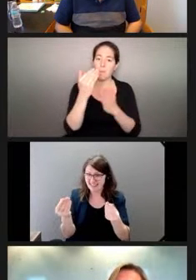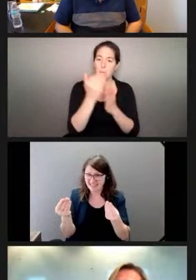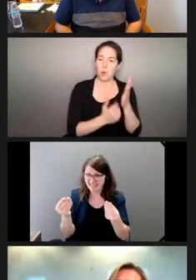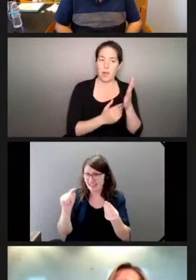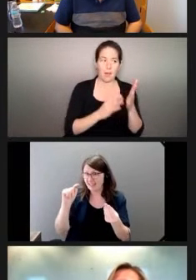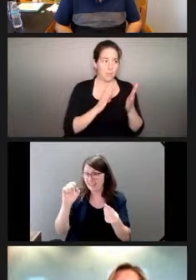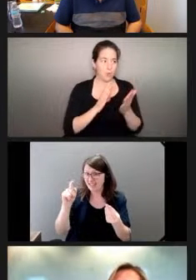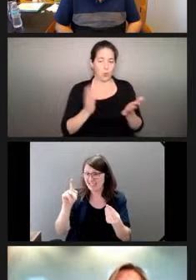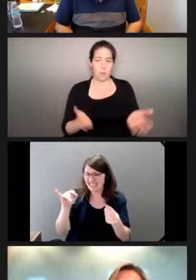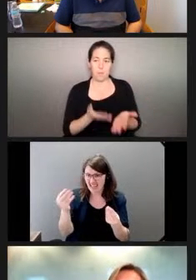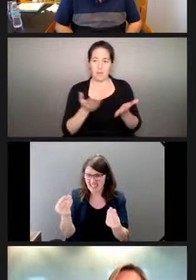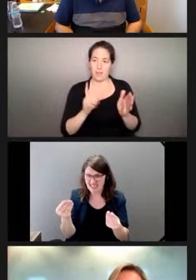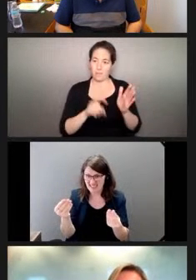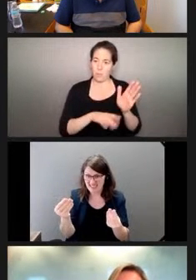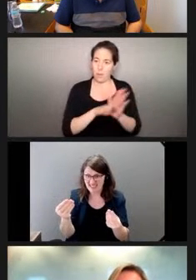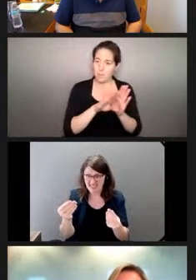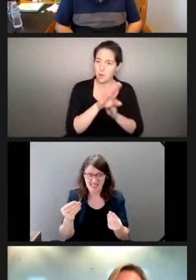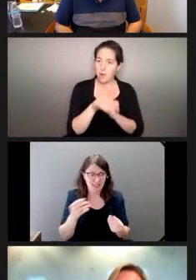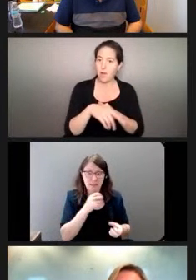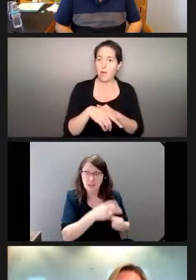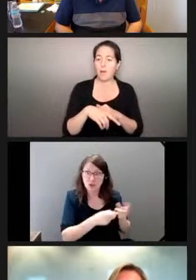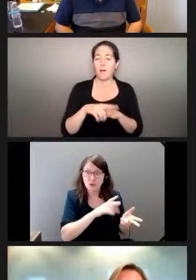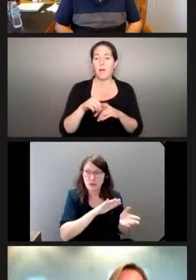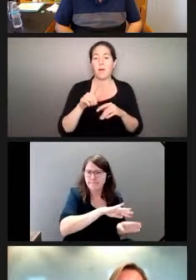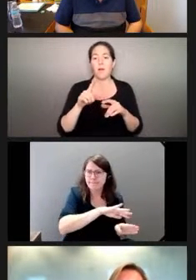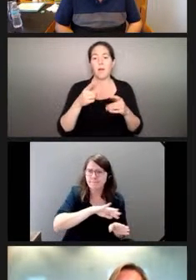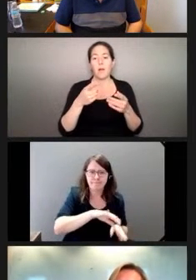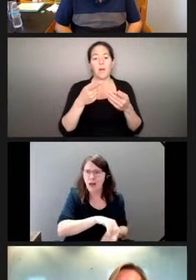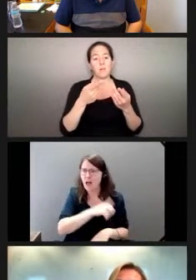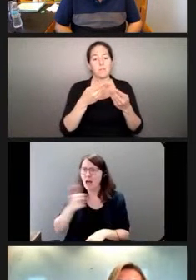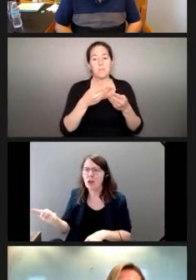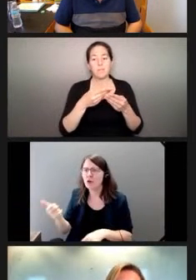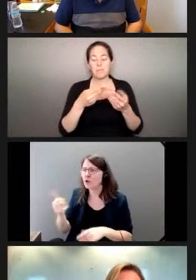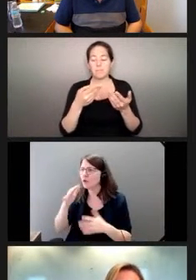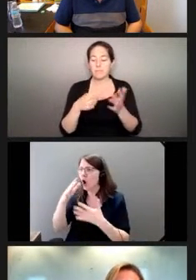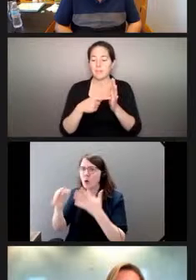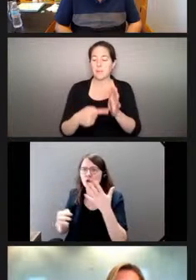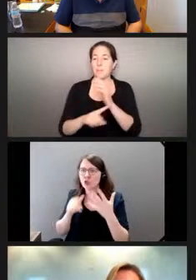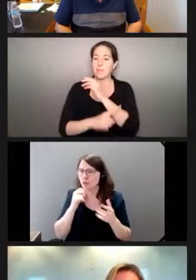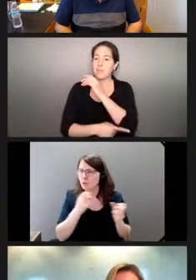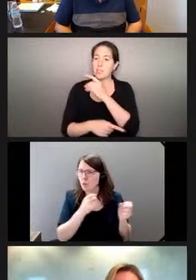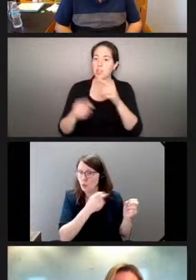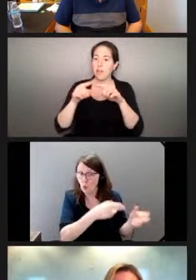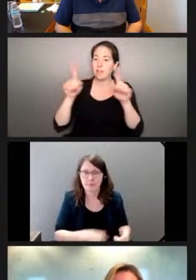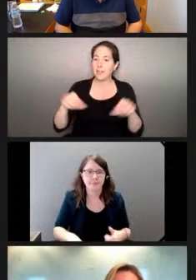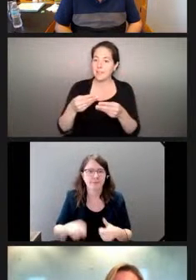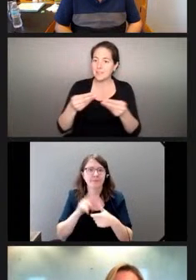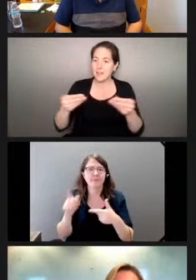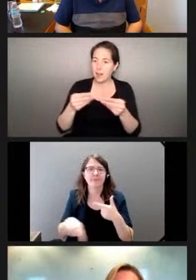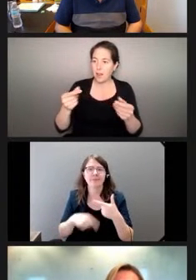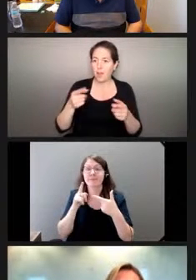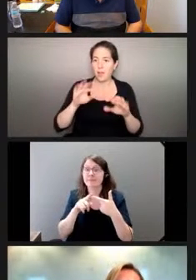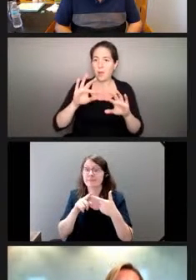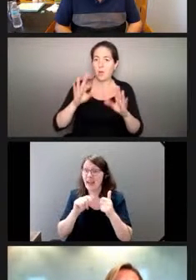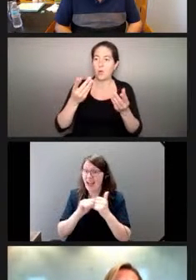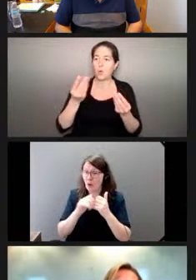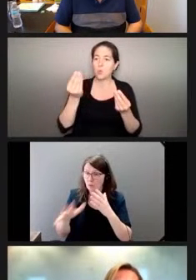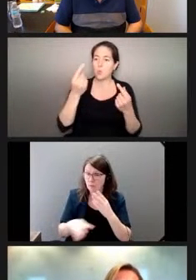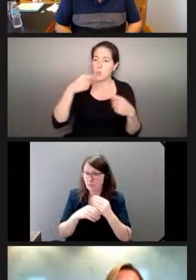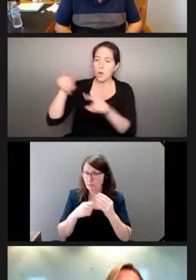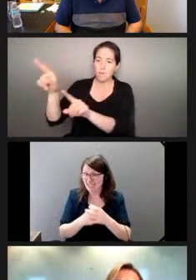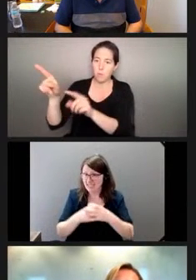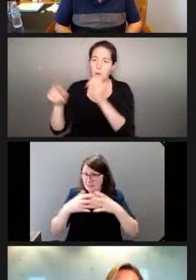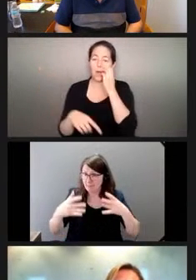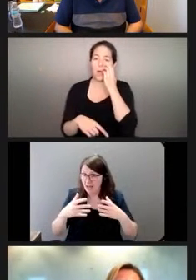program, and also look at opportunities to expand recycling and introducing new